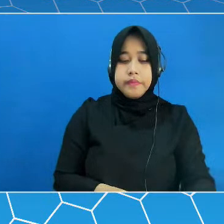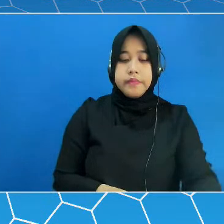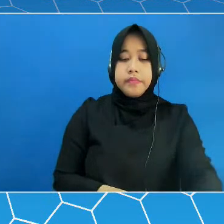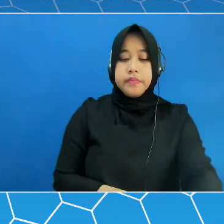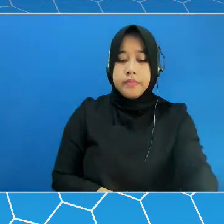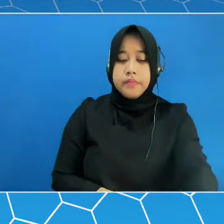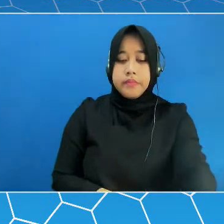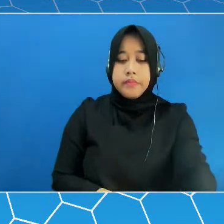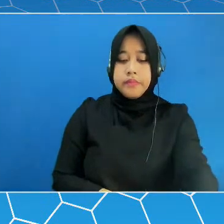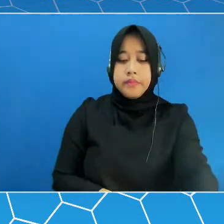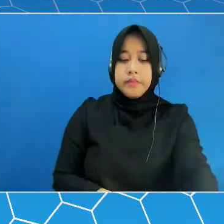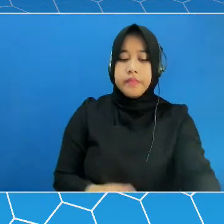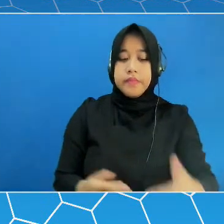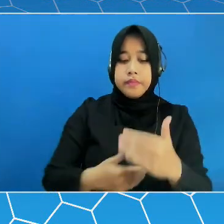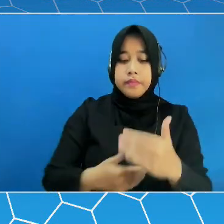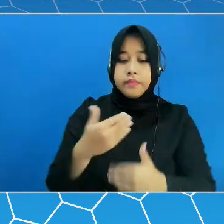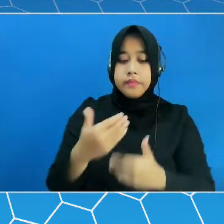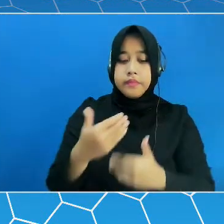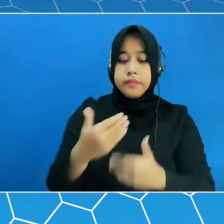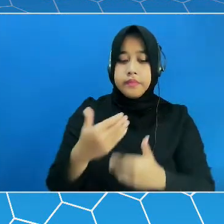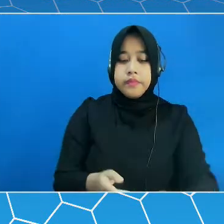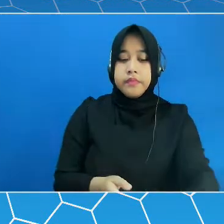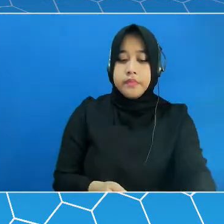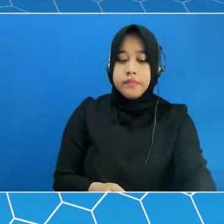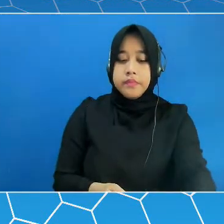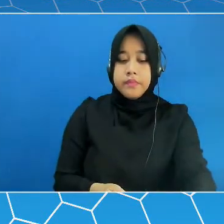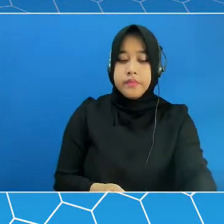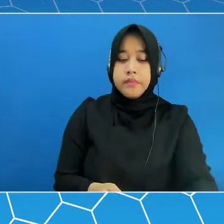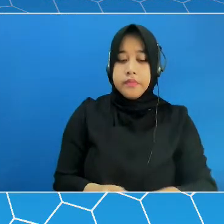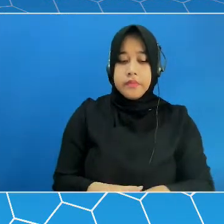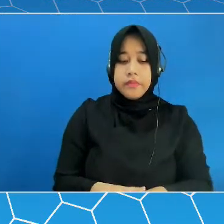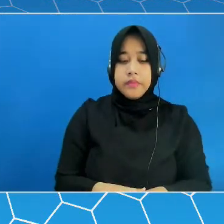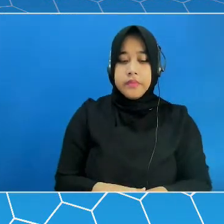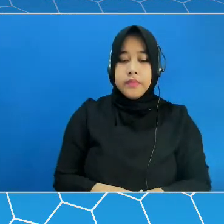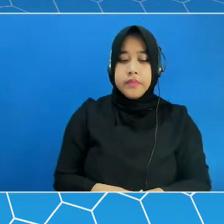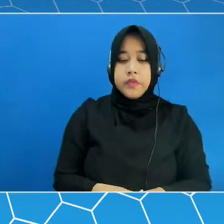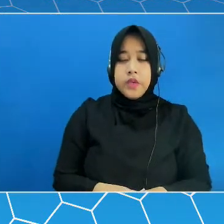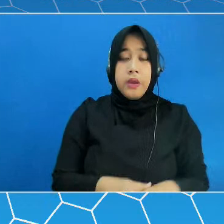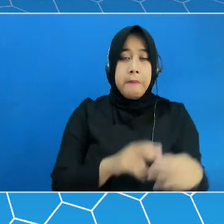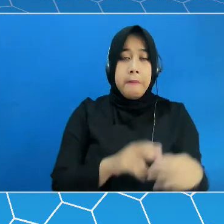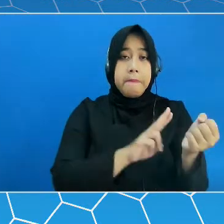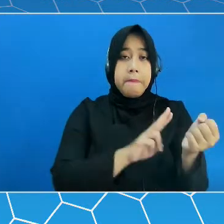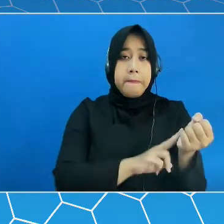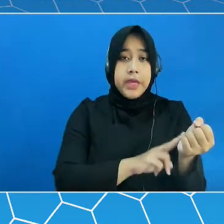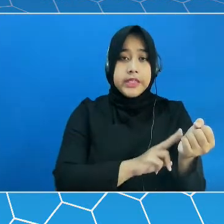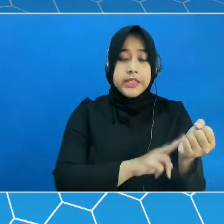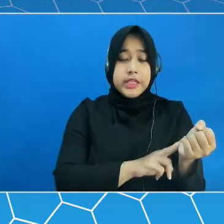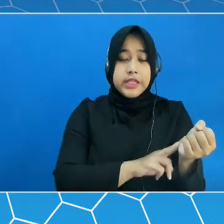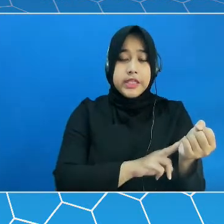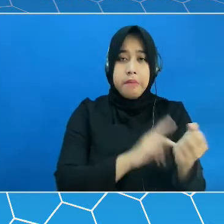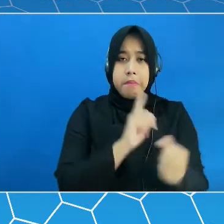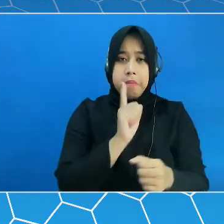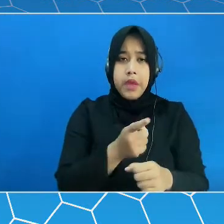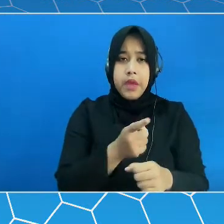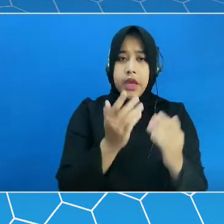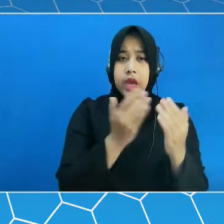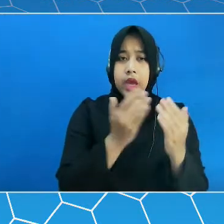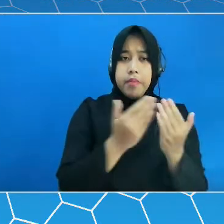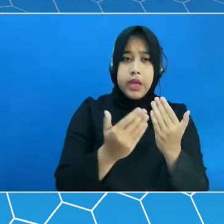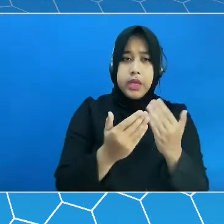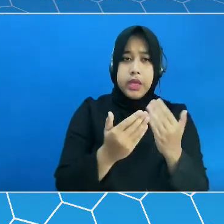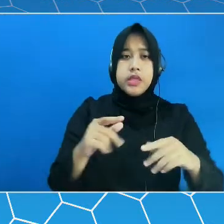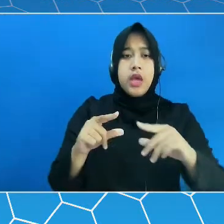So the patient's reported outcomes are administered using the ATOM5 app. So patients receive